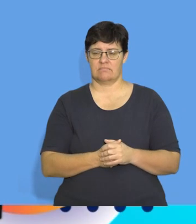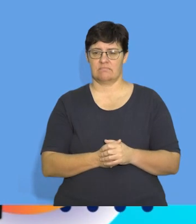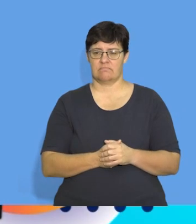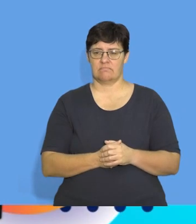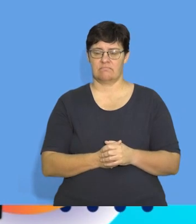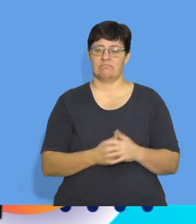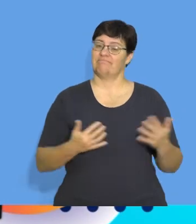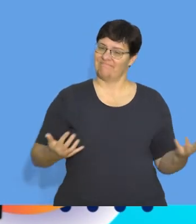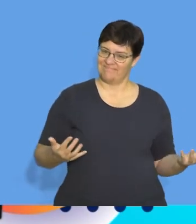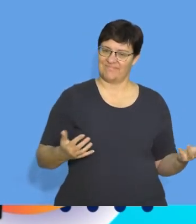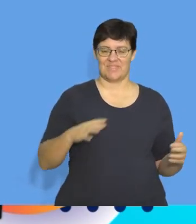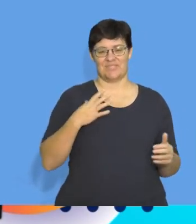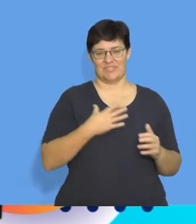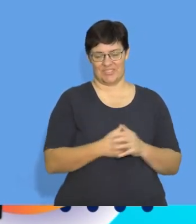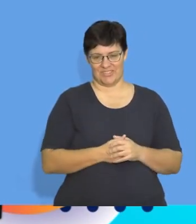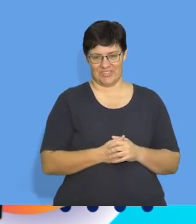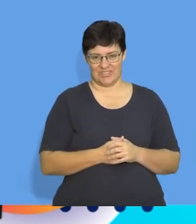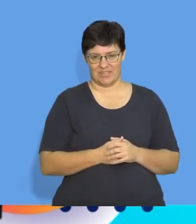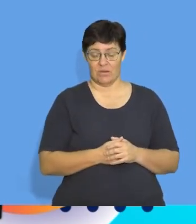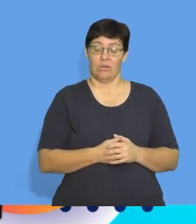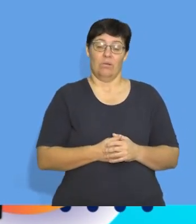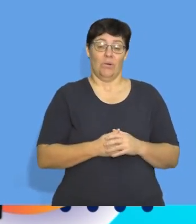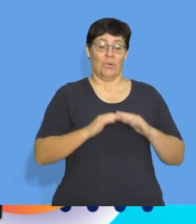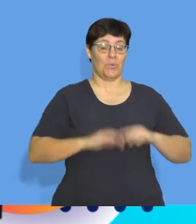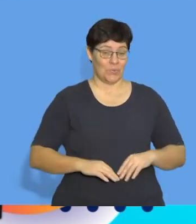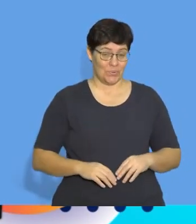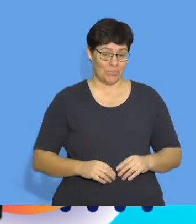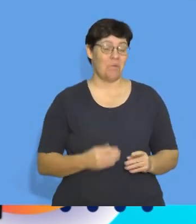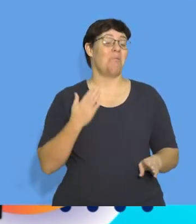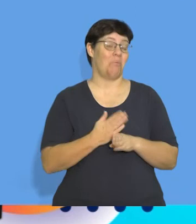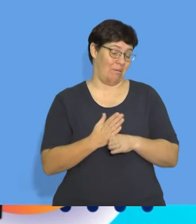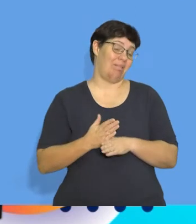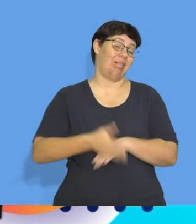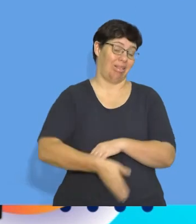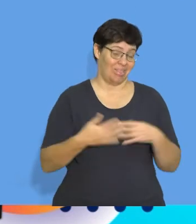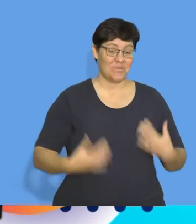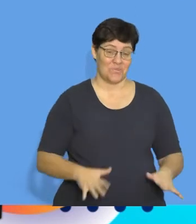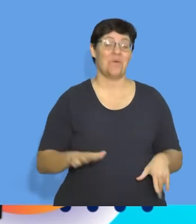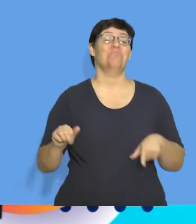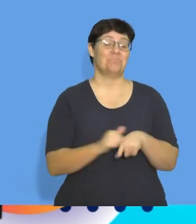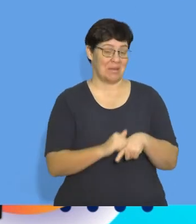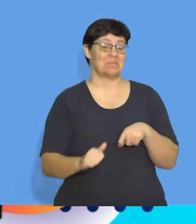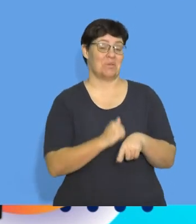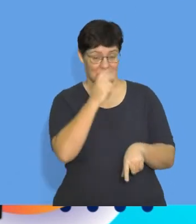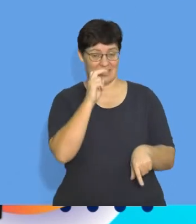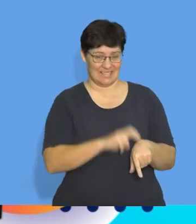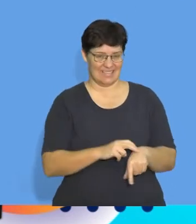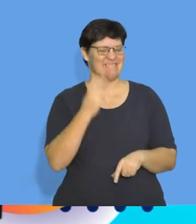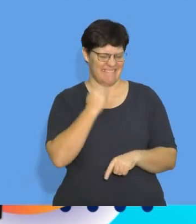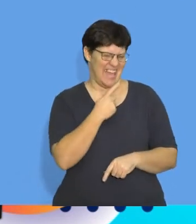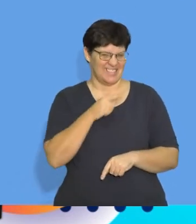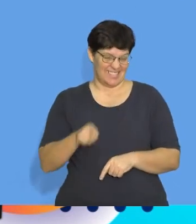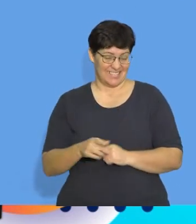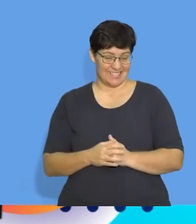And that's it. Oof, lots of work, lots of practice needed. Nice section though.